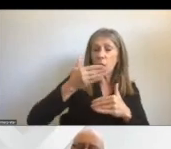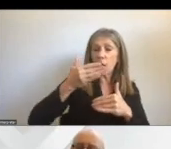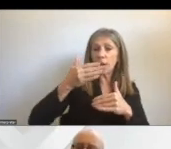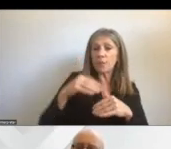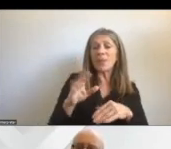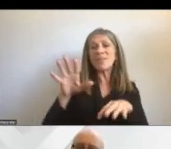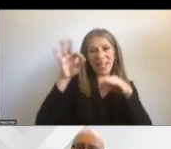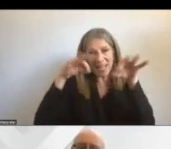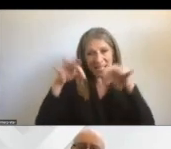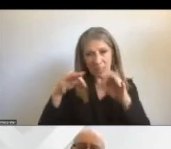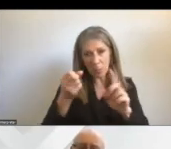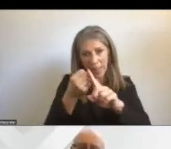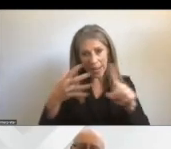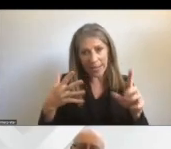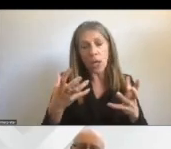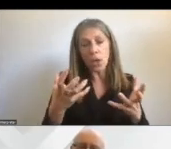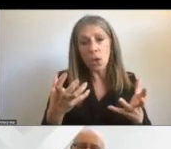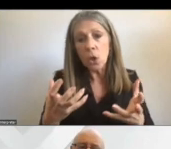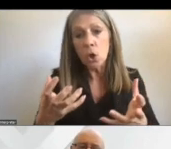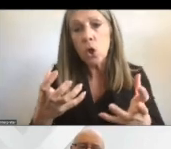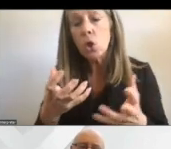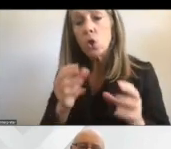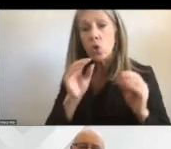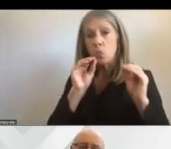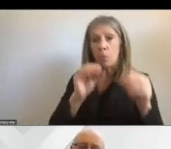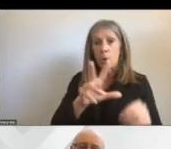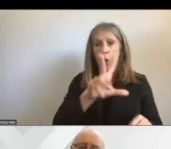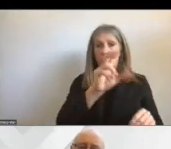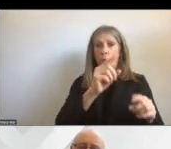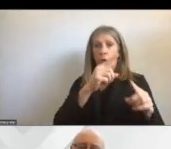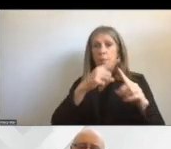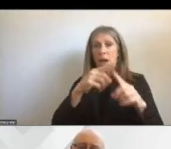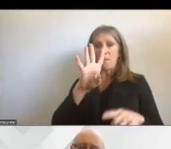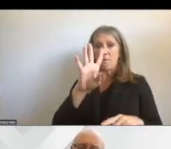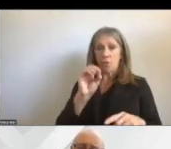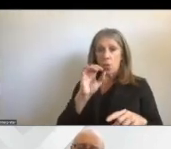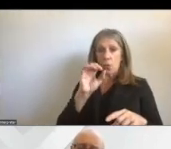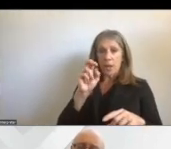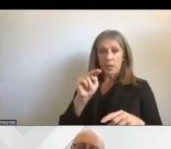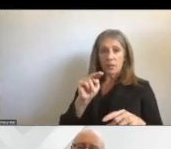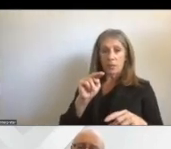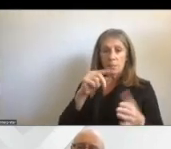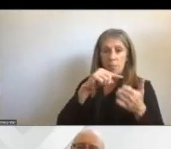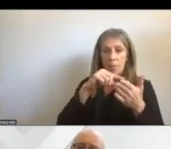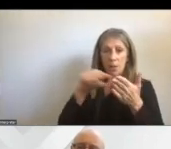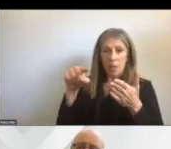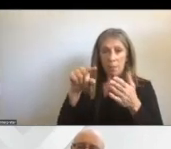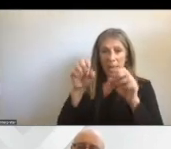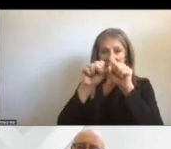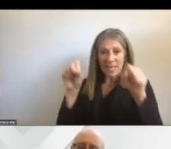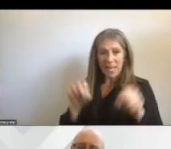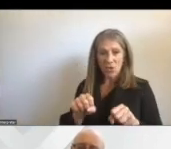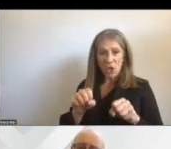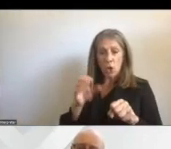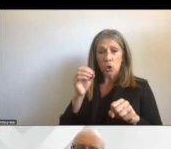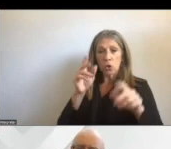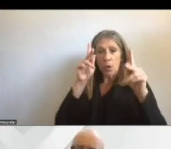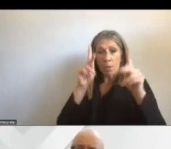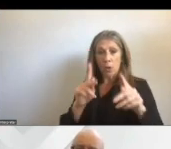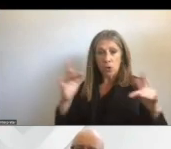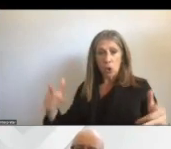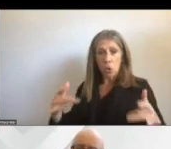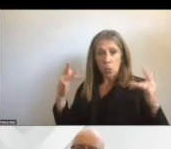about, the parallel on-street parking space must be connected to the curb ramp or blended transition serving the crosswalk by